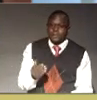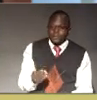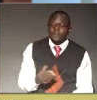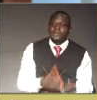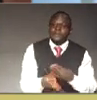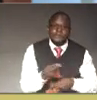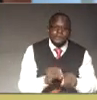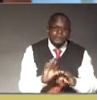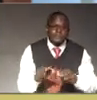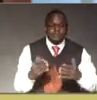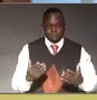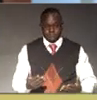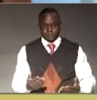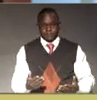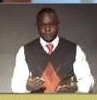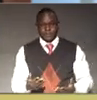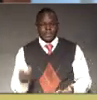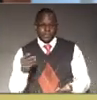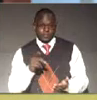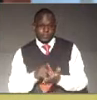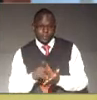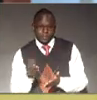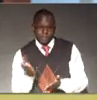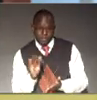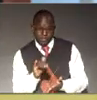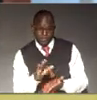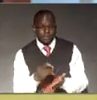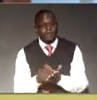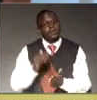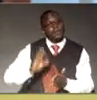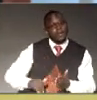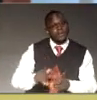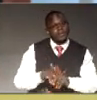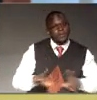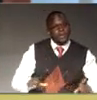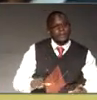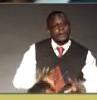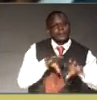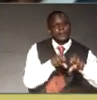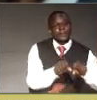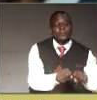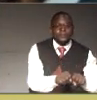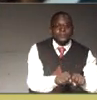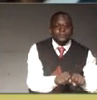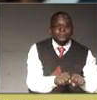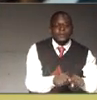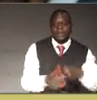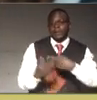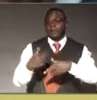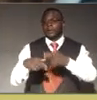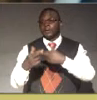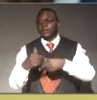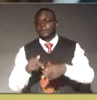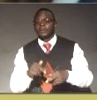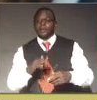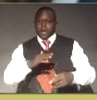sale, after you recovered your money, there was a balance of land which they took. Revising the notion of